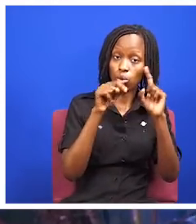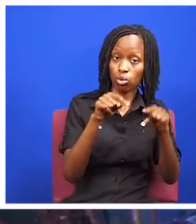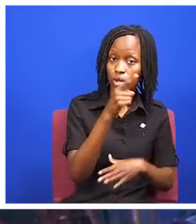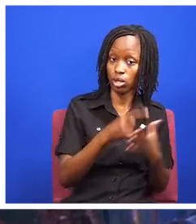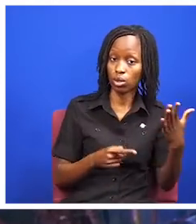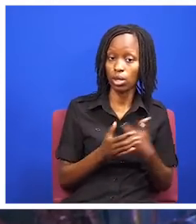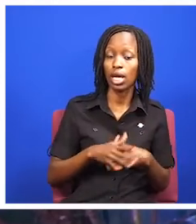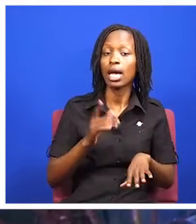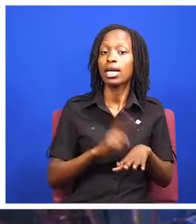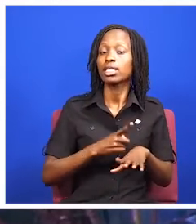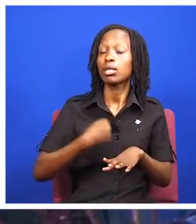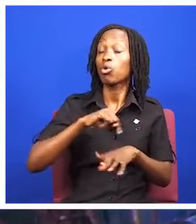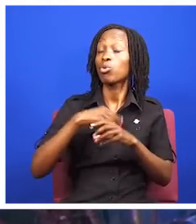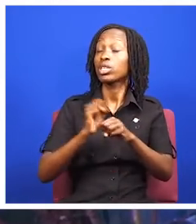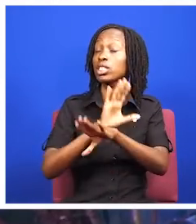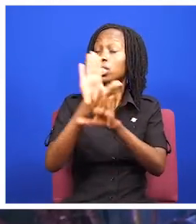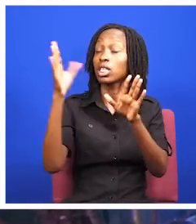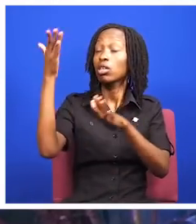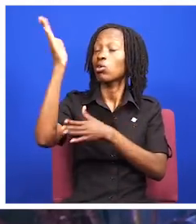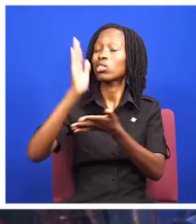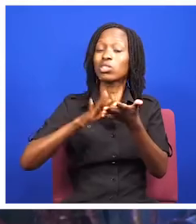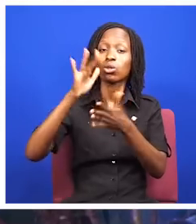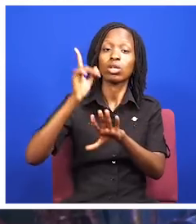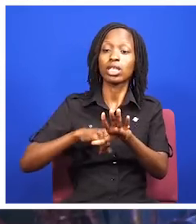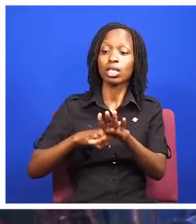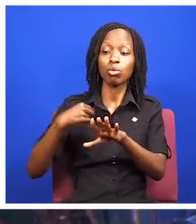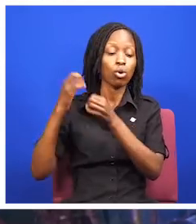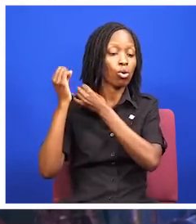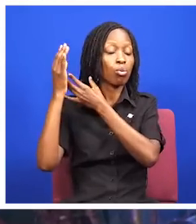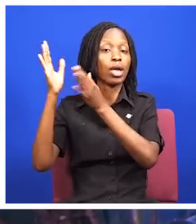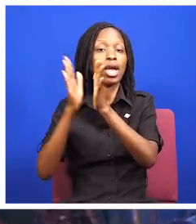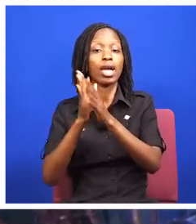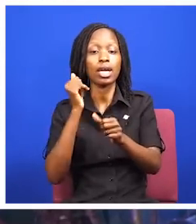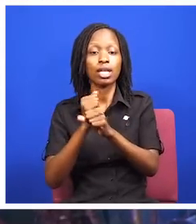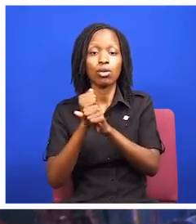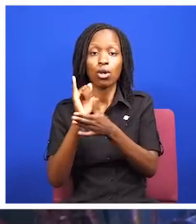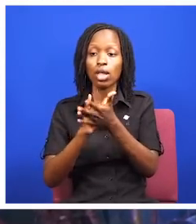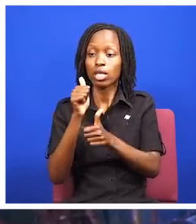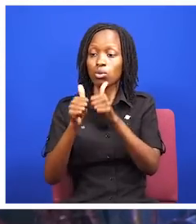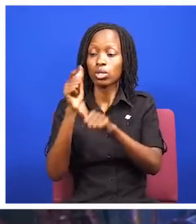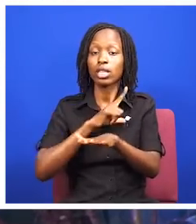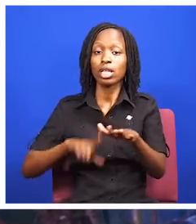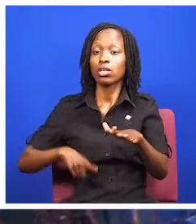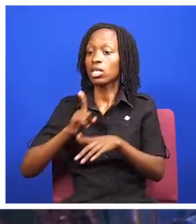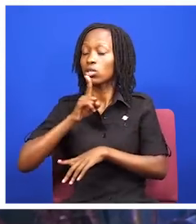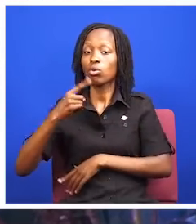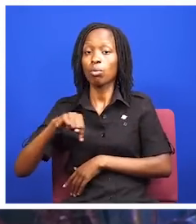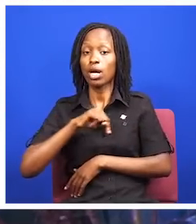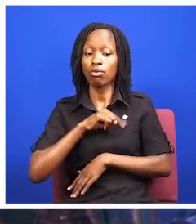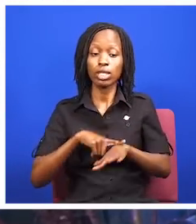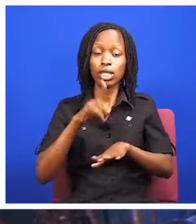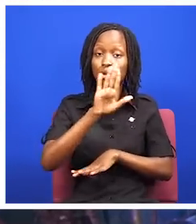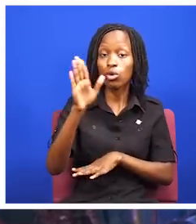that when we radiate God's glory, when we obey and do that which God has commanded us,